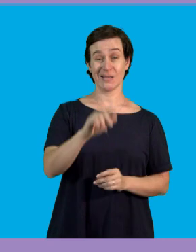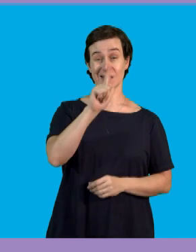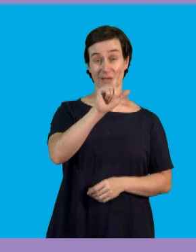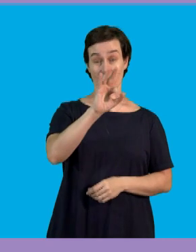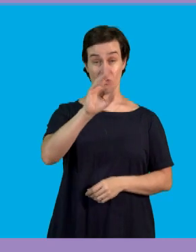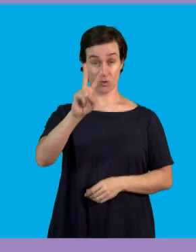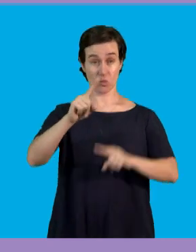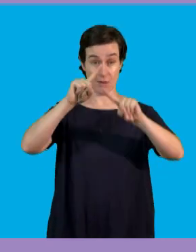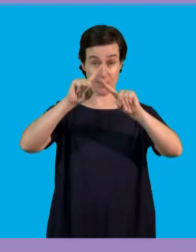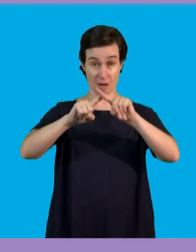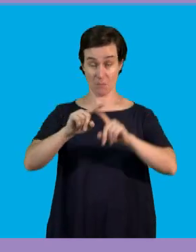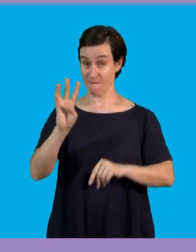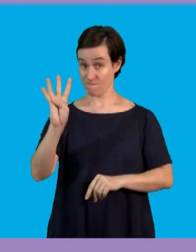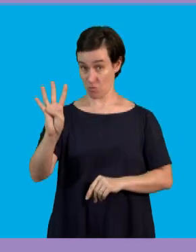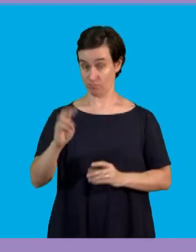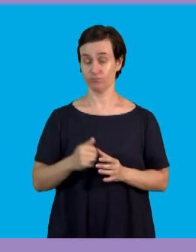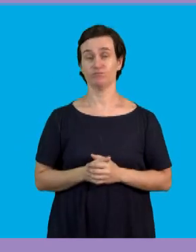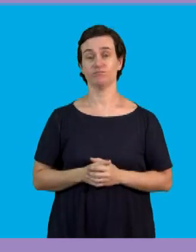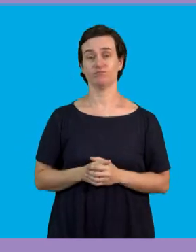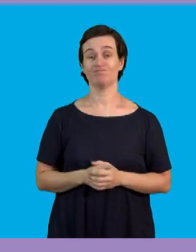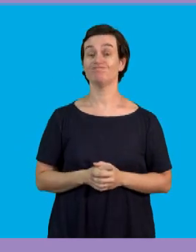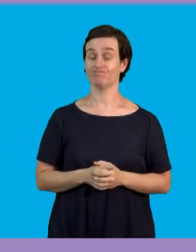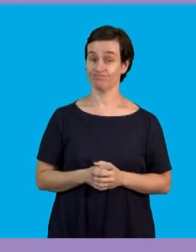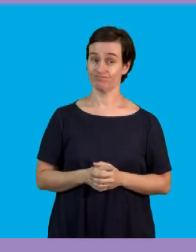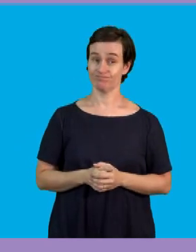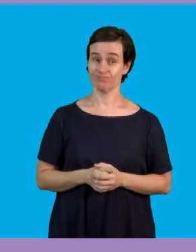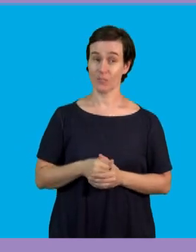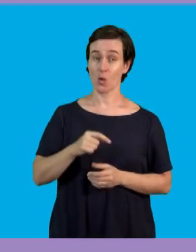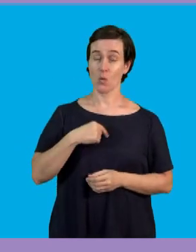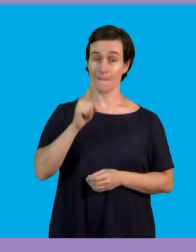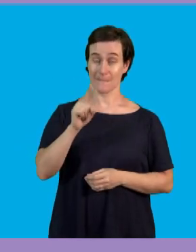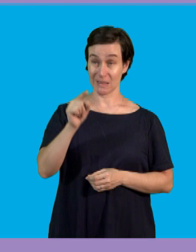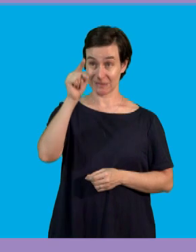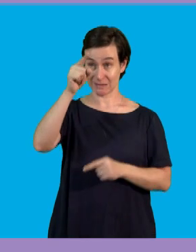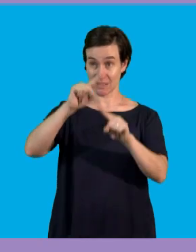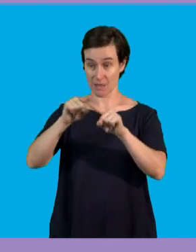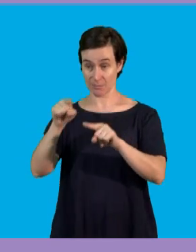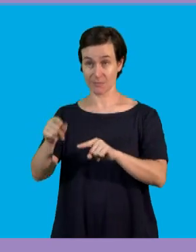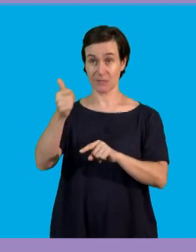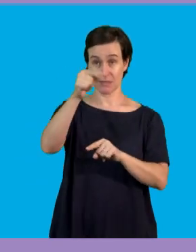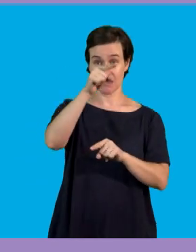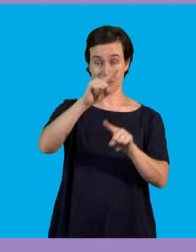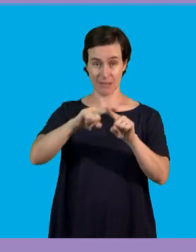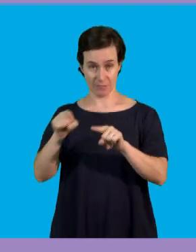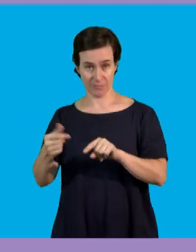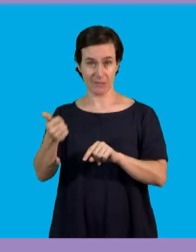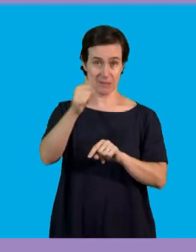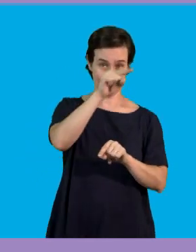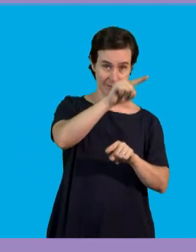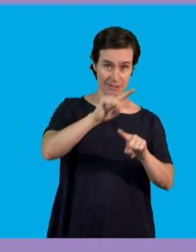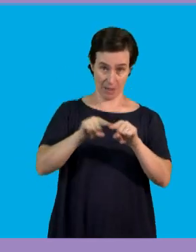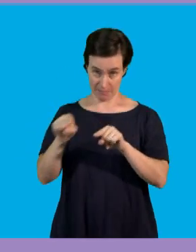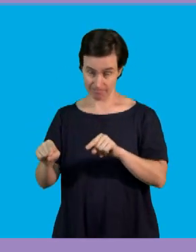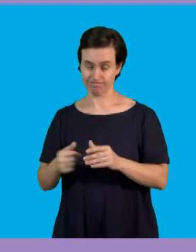732 multiplied by 4. So remember, we need to multiply with the place values. So we are going to